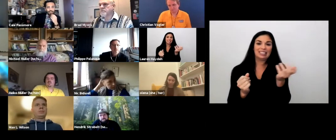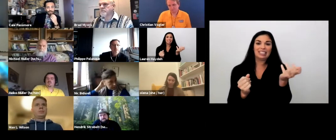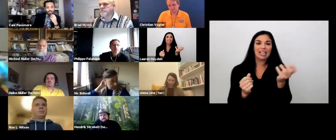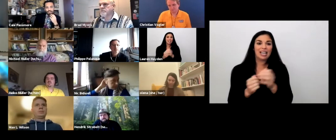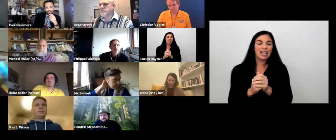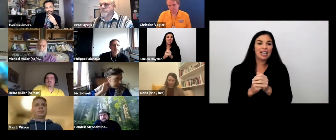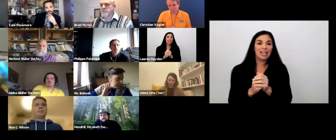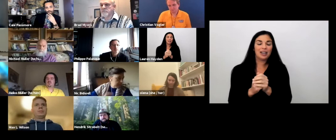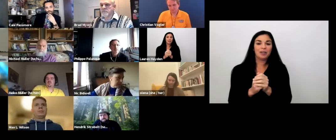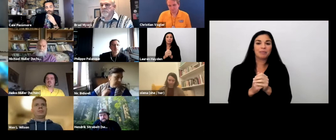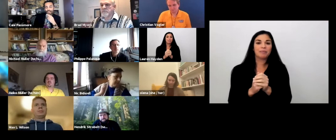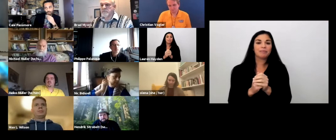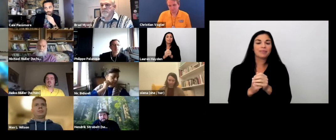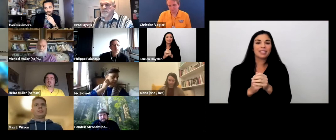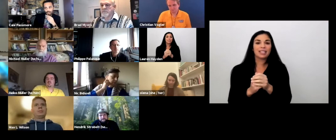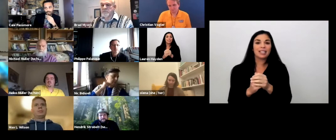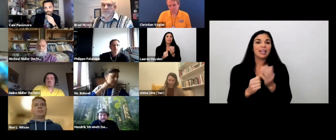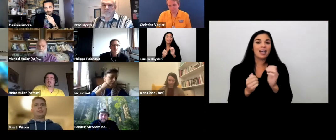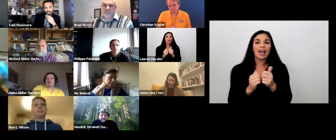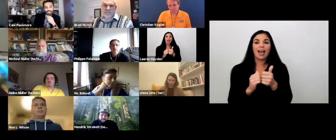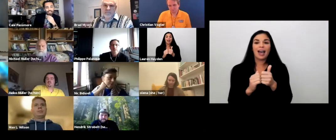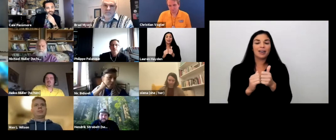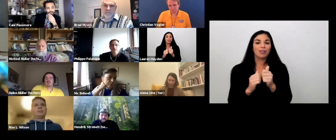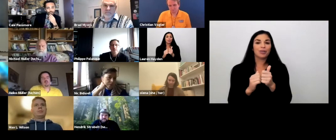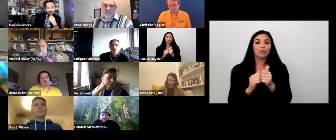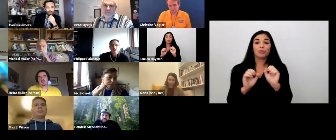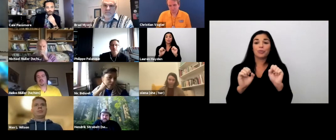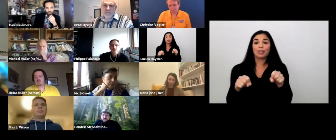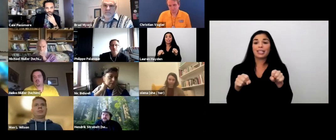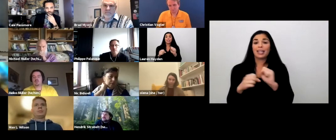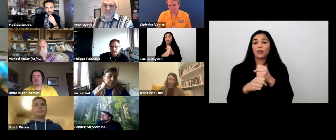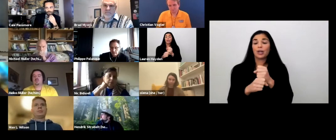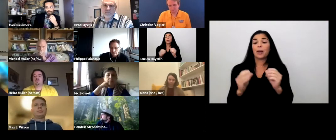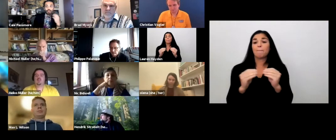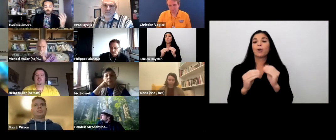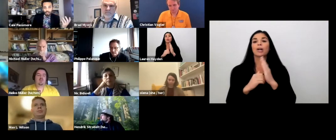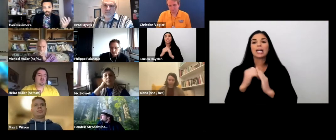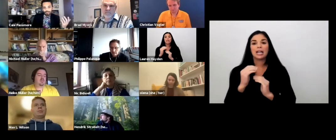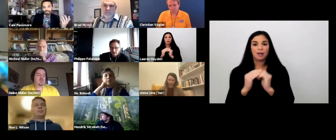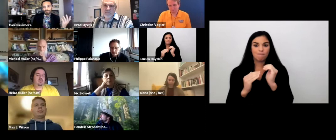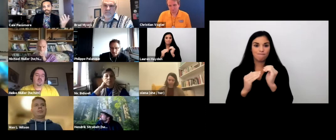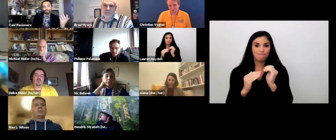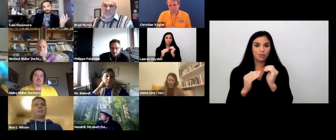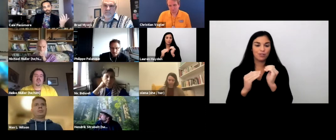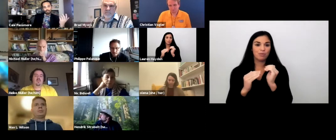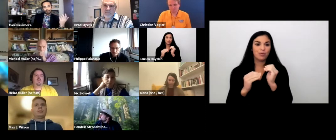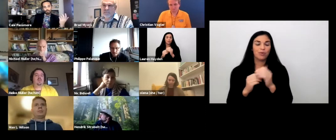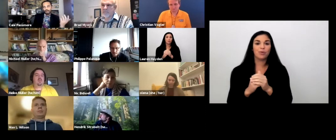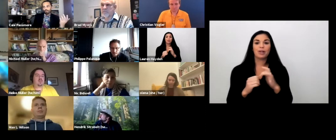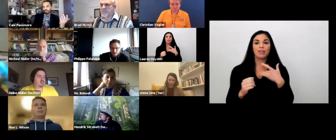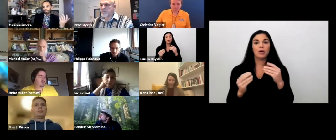Hendrik had just mentioned, ways that we might create more comfort, security, safety,